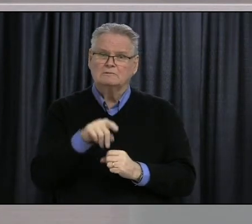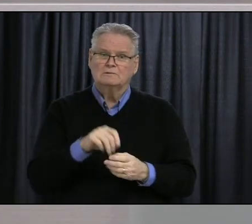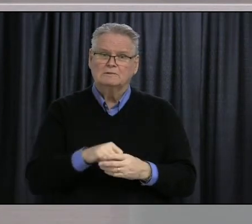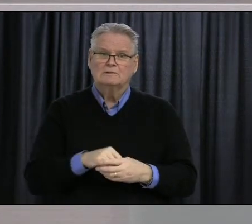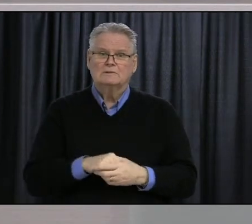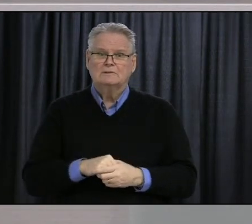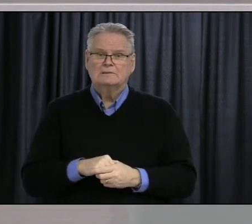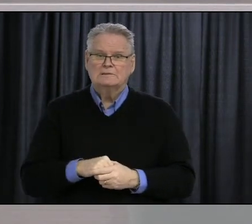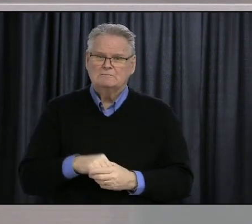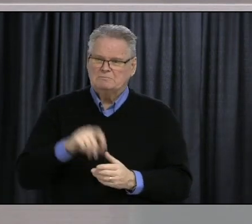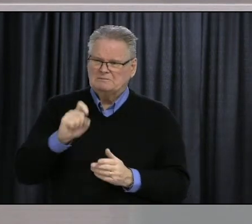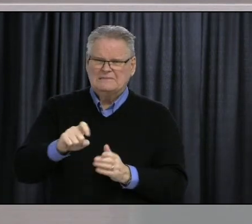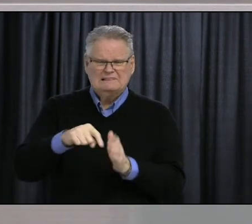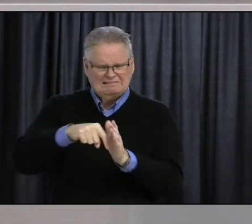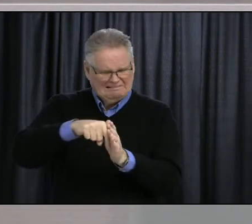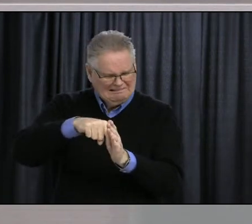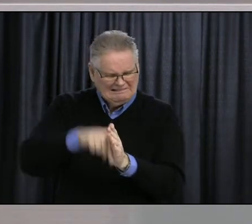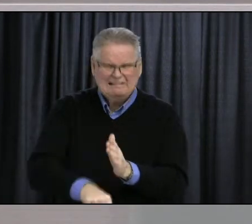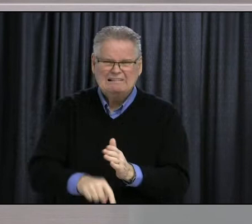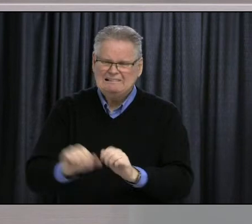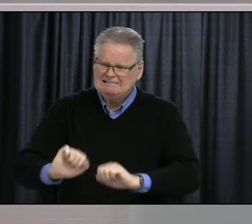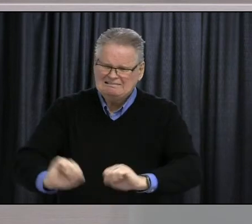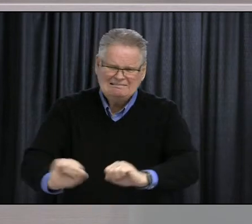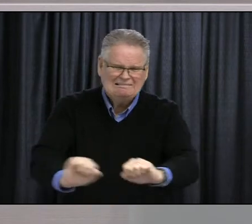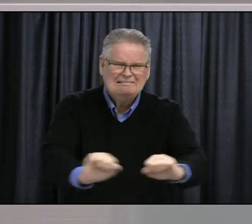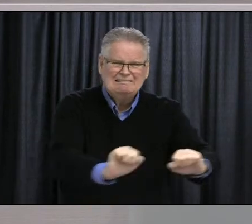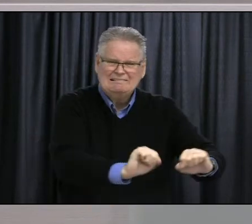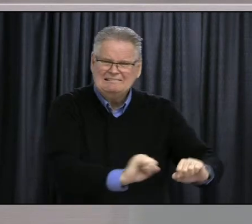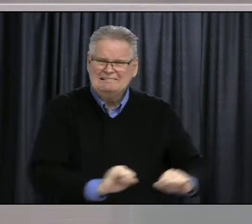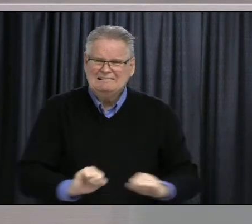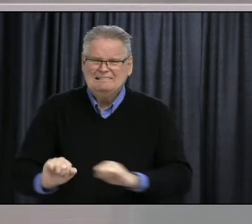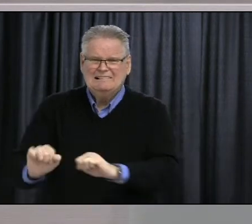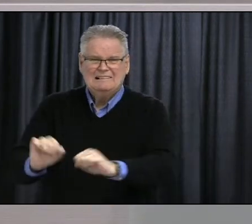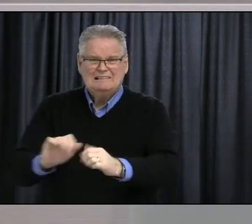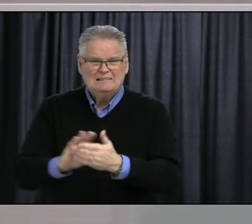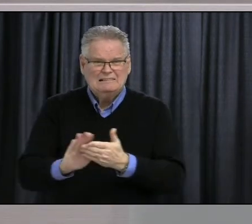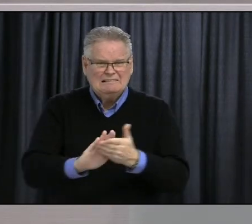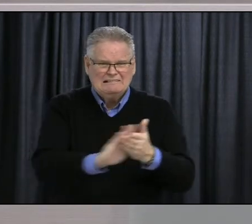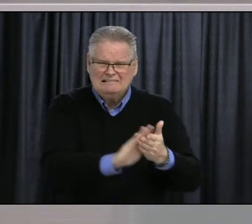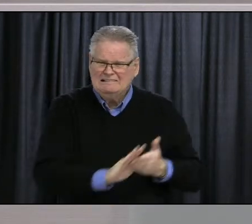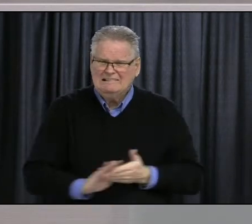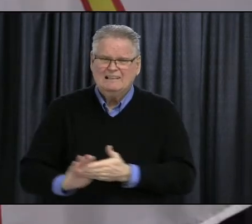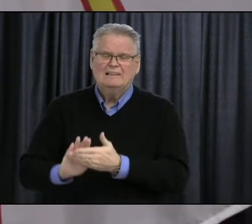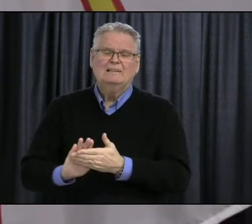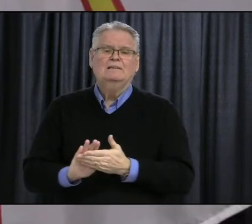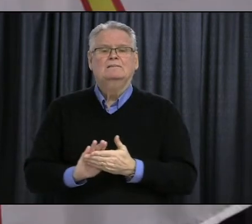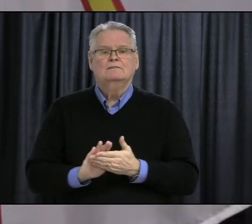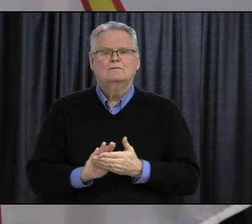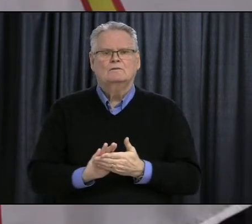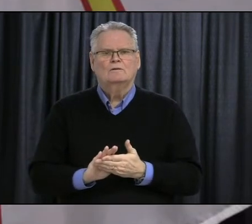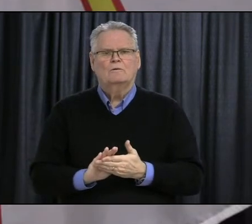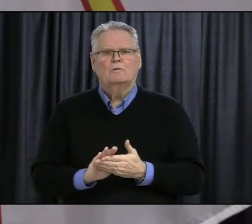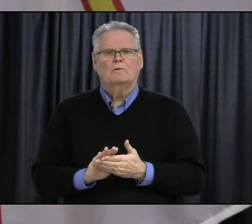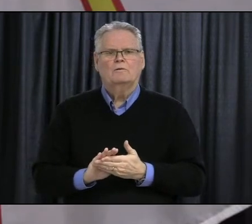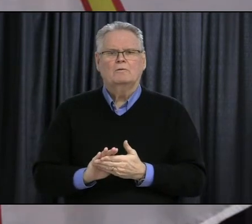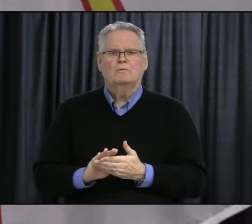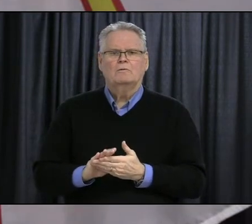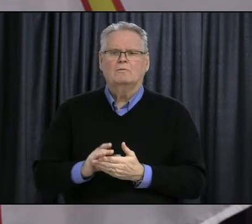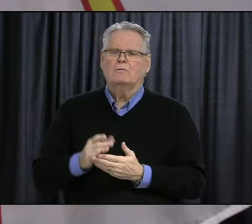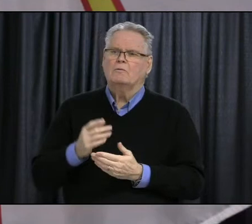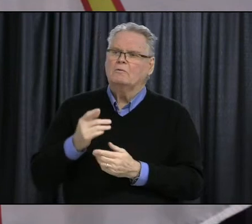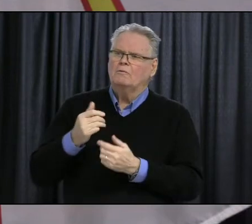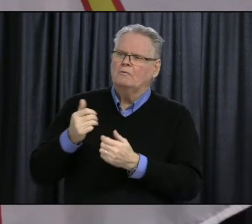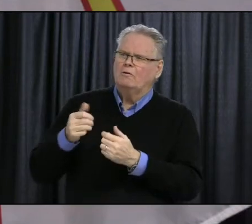yesterday. Is anything other than a routine clean necessary for such businesses? So there are